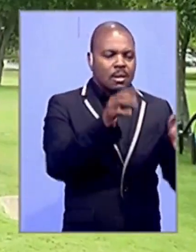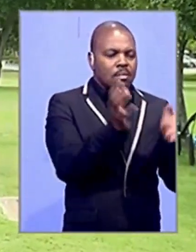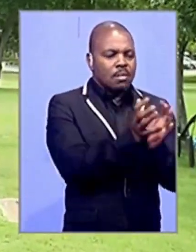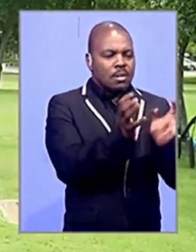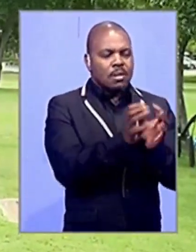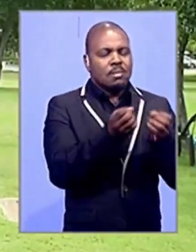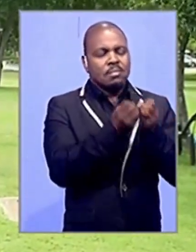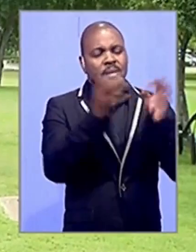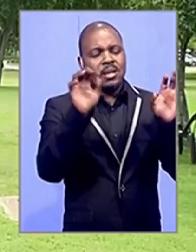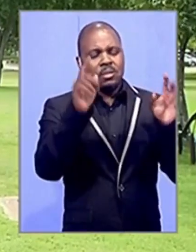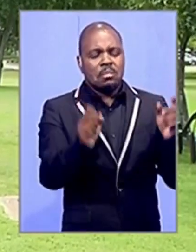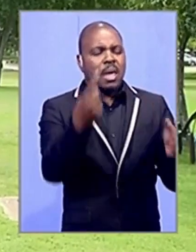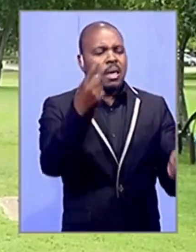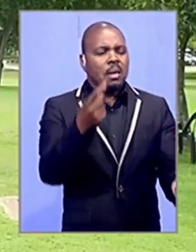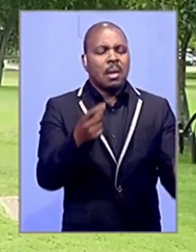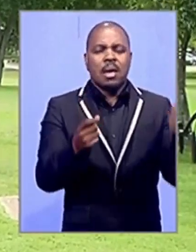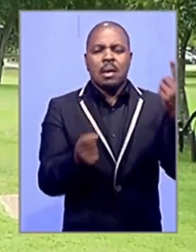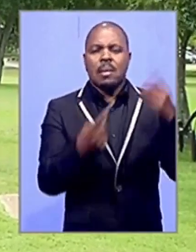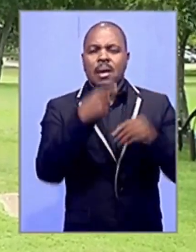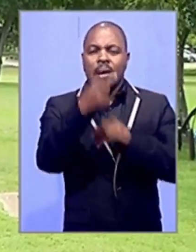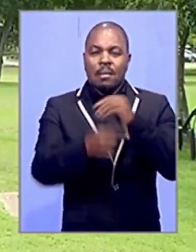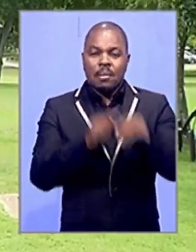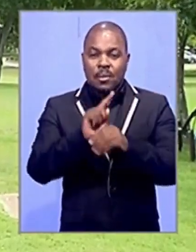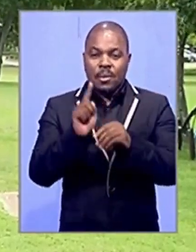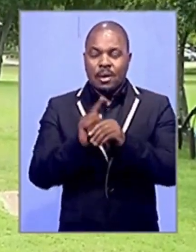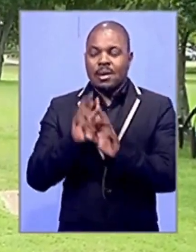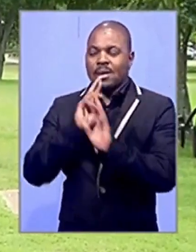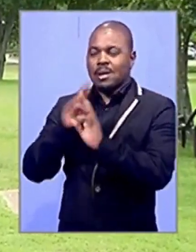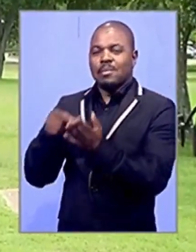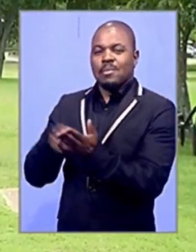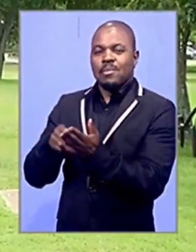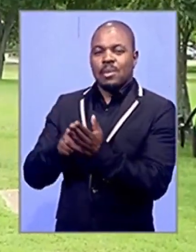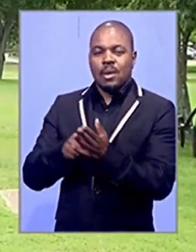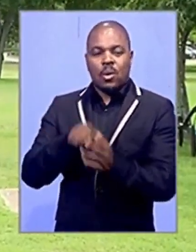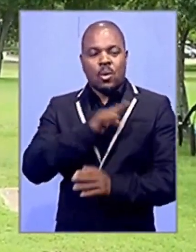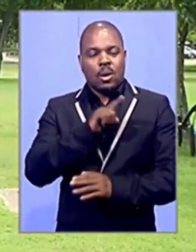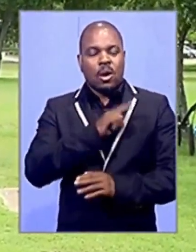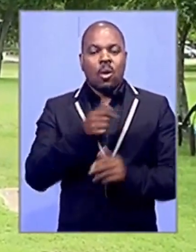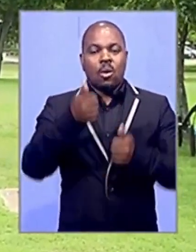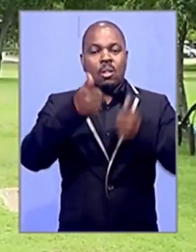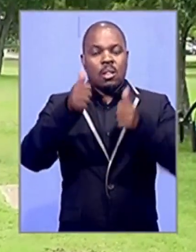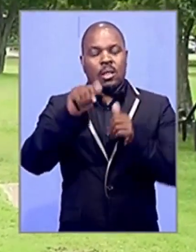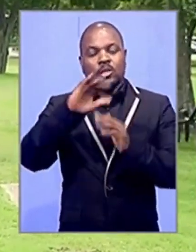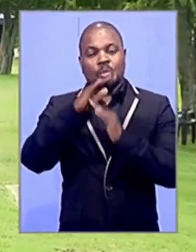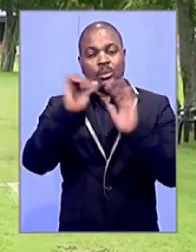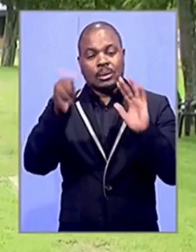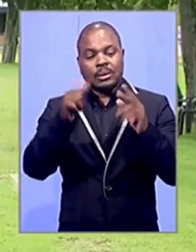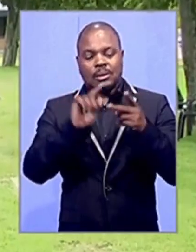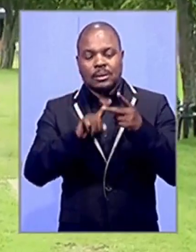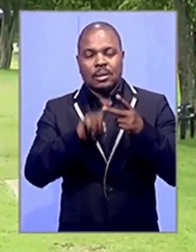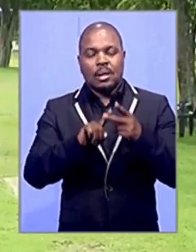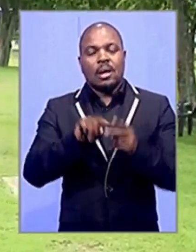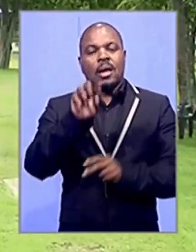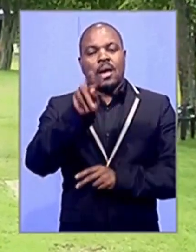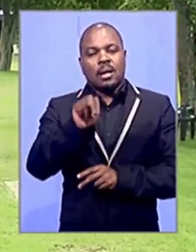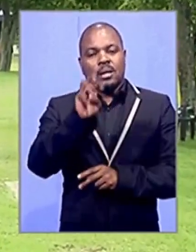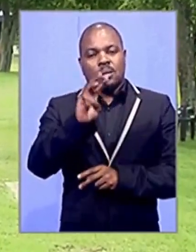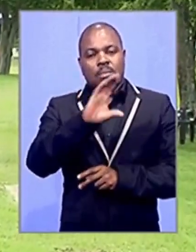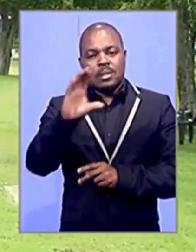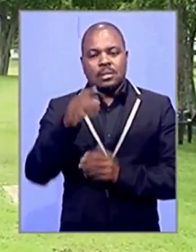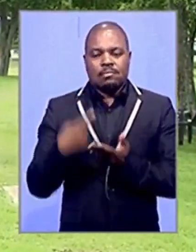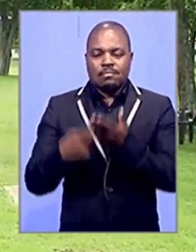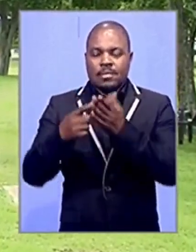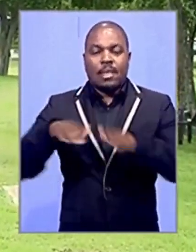then many issues were raised about the report itself, which was not processed by the officials and NWC of the ANC, and